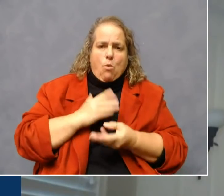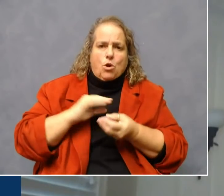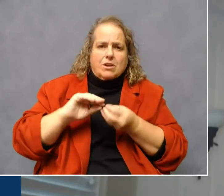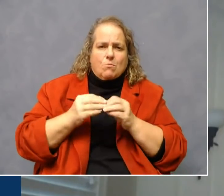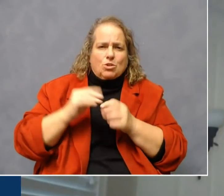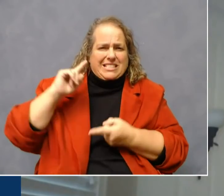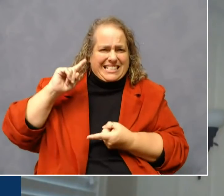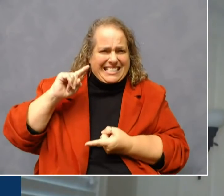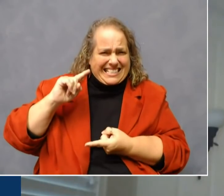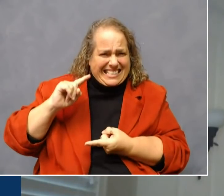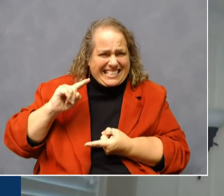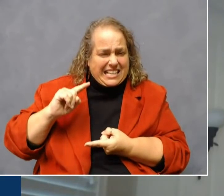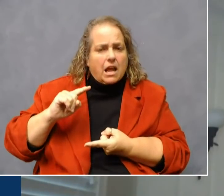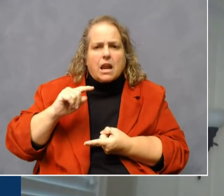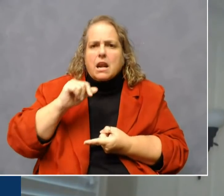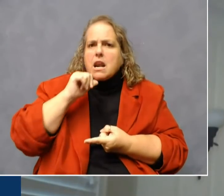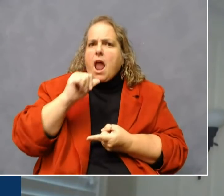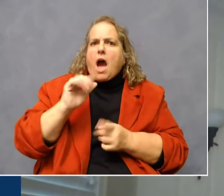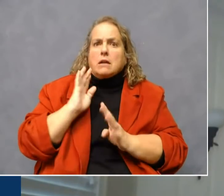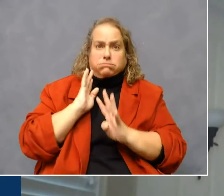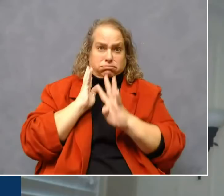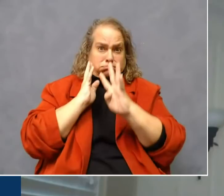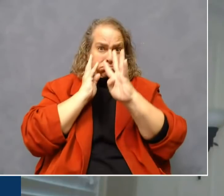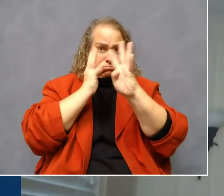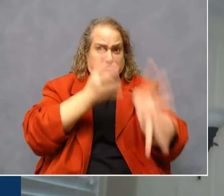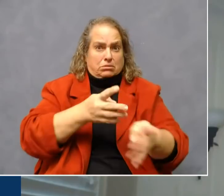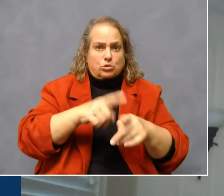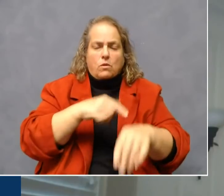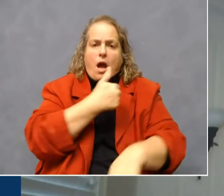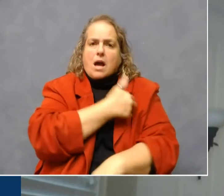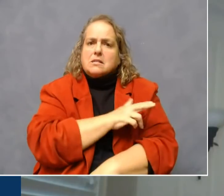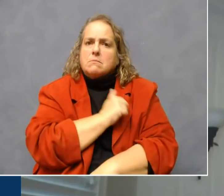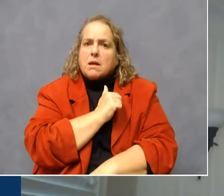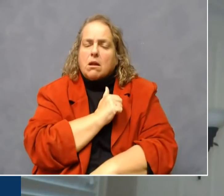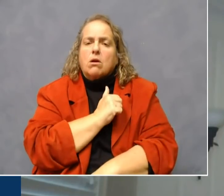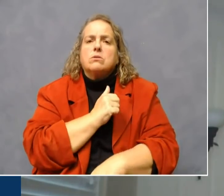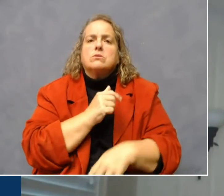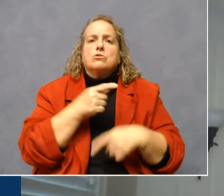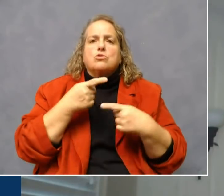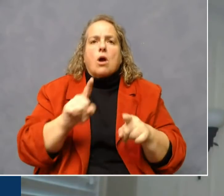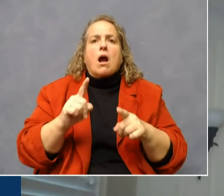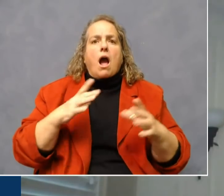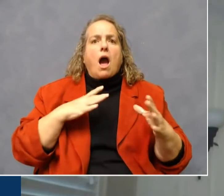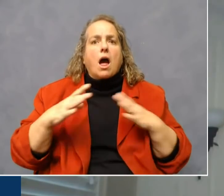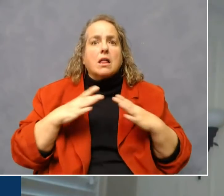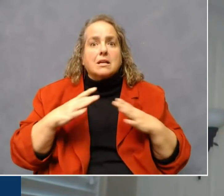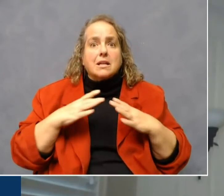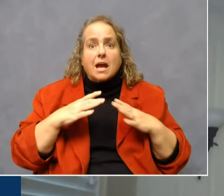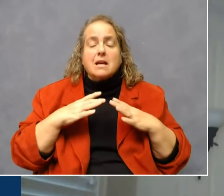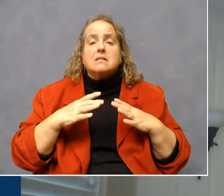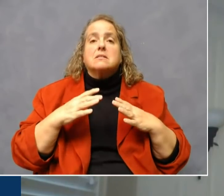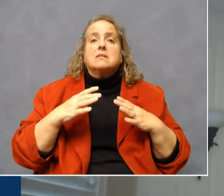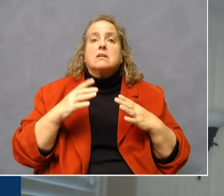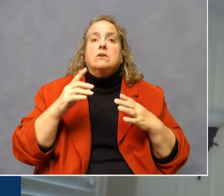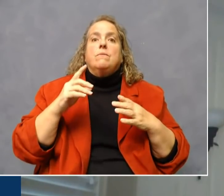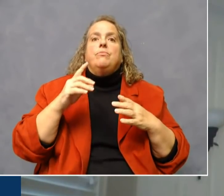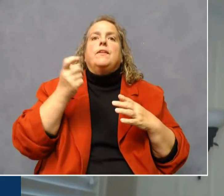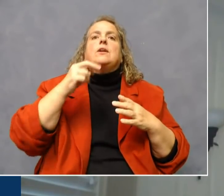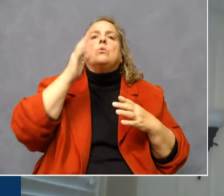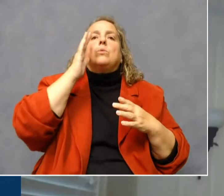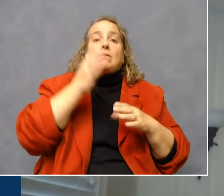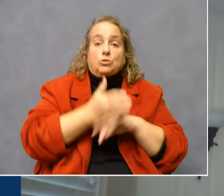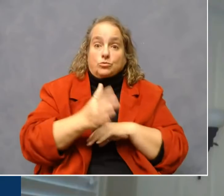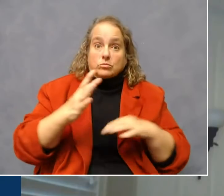hospitals in December, and really transform the holidays from a time of celebration to an even darker time than they already feel,